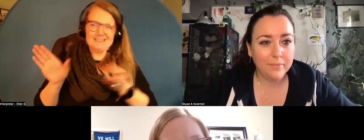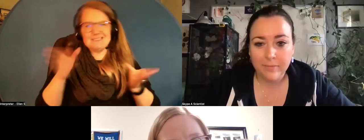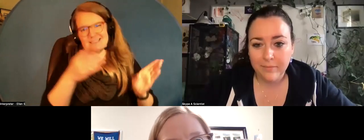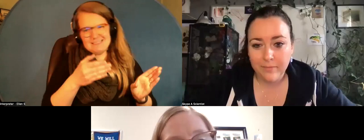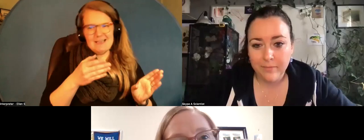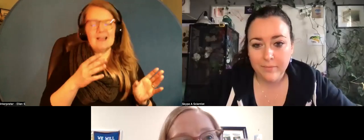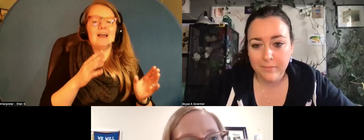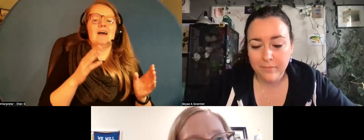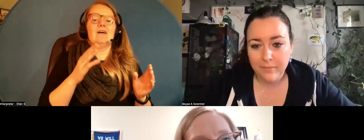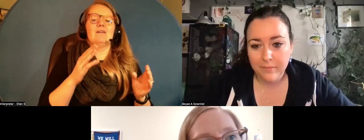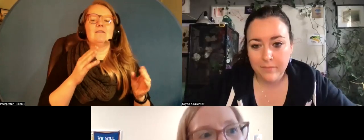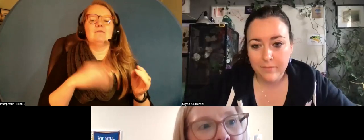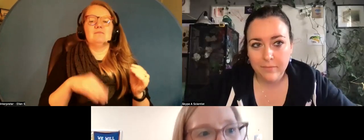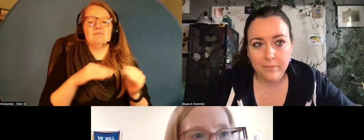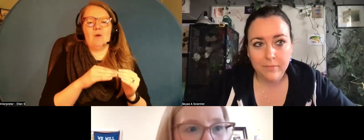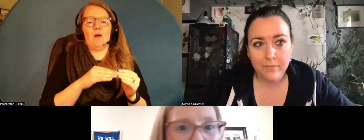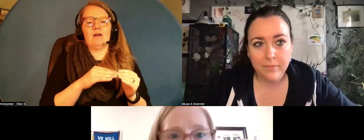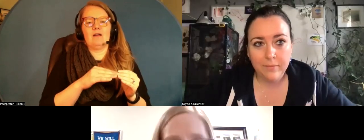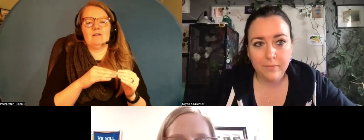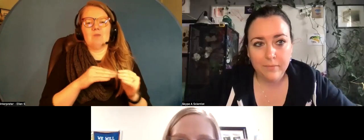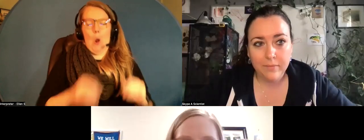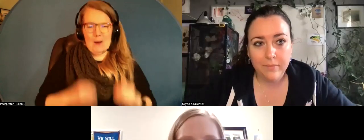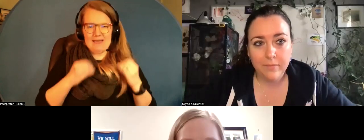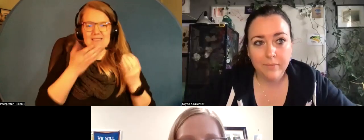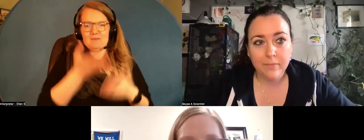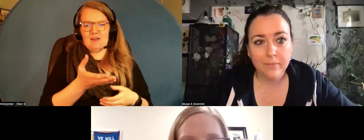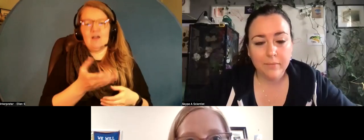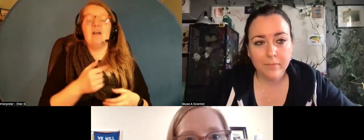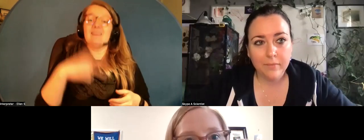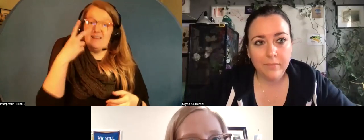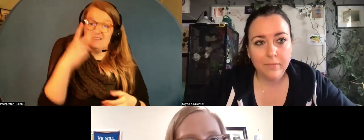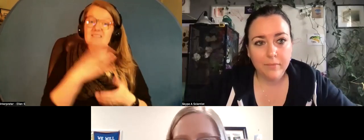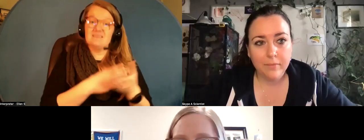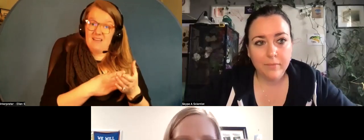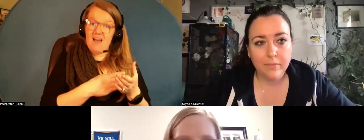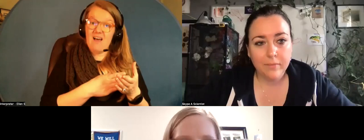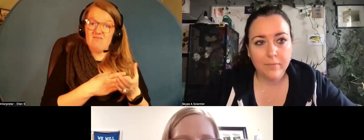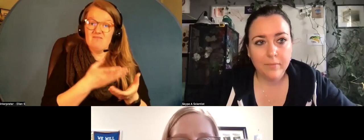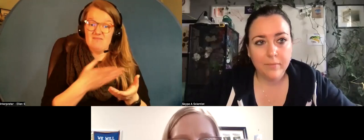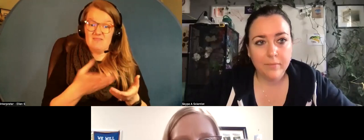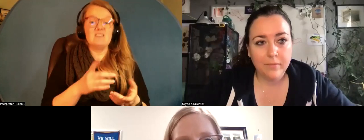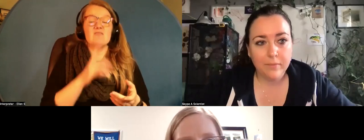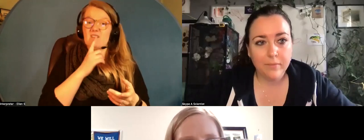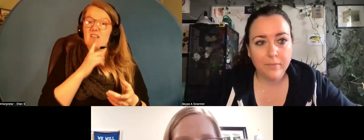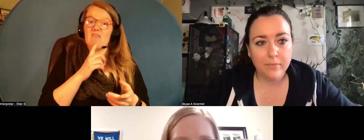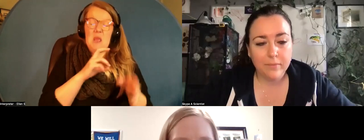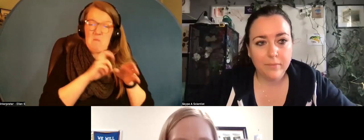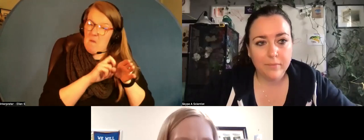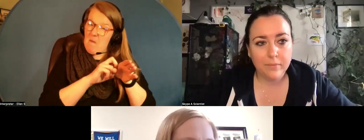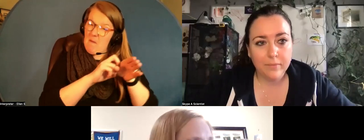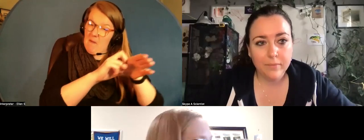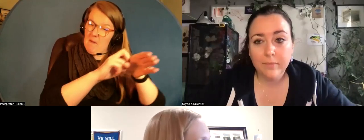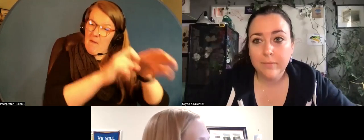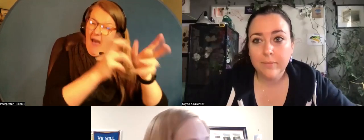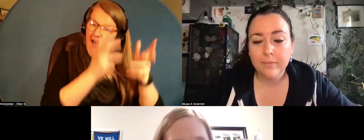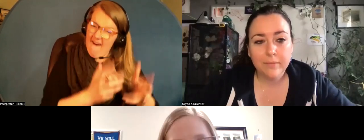lots of other organisms out there. Yeah, we can see some organisms that are just very heavily parasitized. And now, of course,